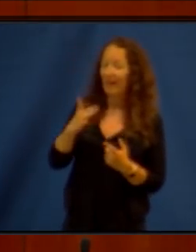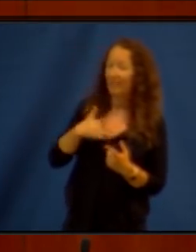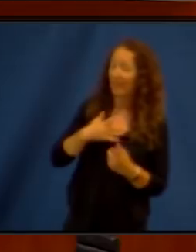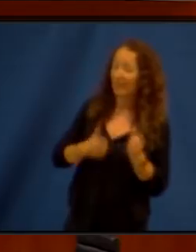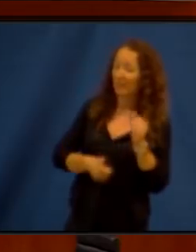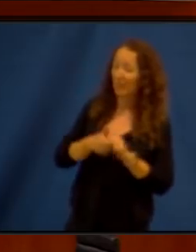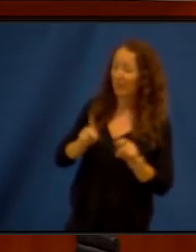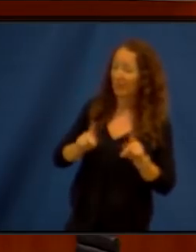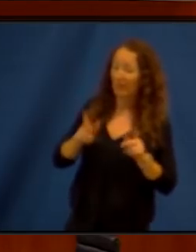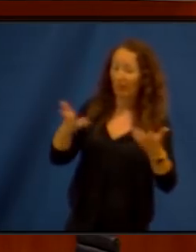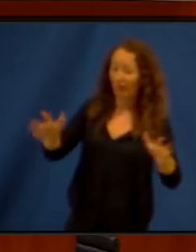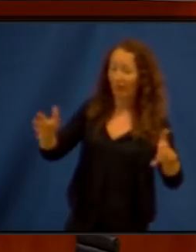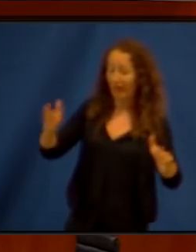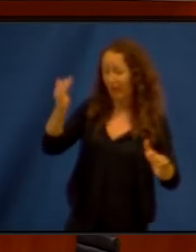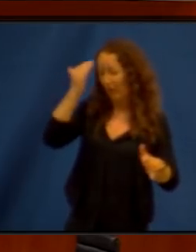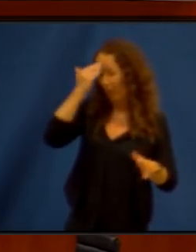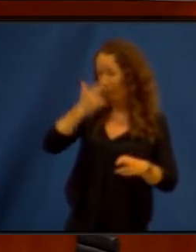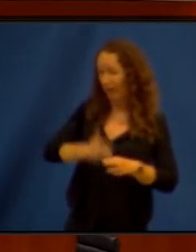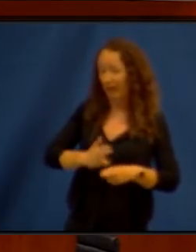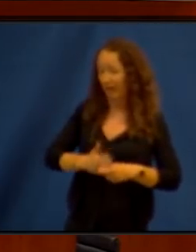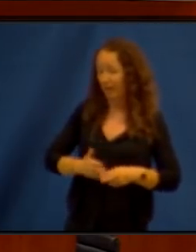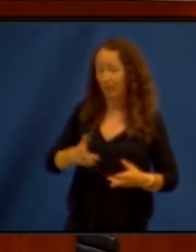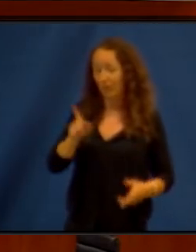Mr. Turney, that's a question for Denise, yes.